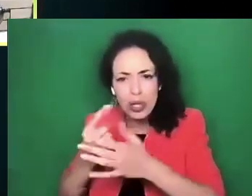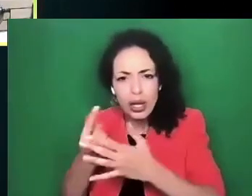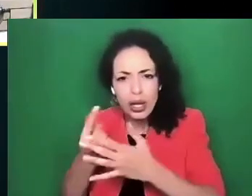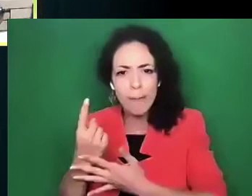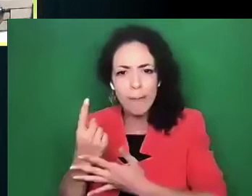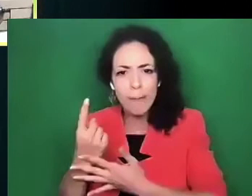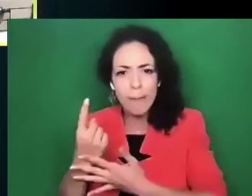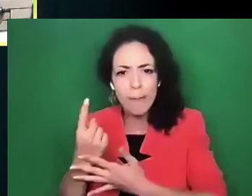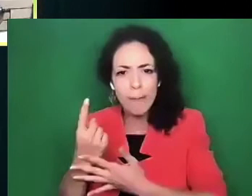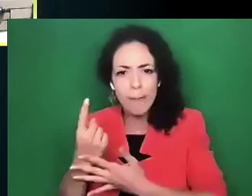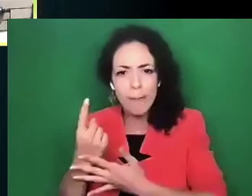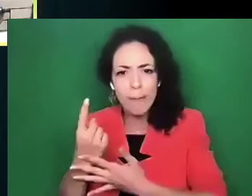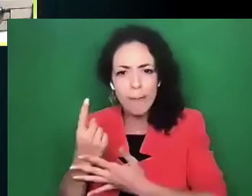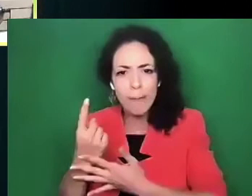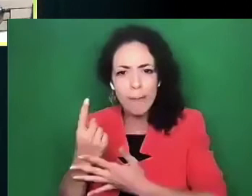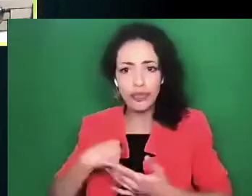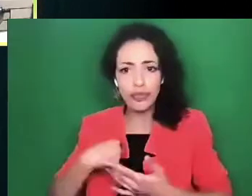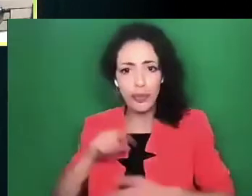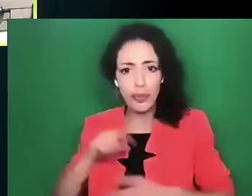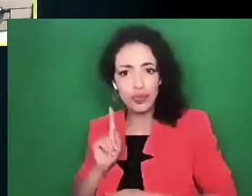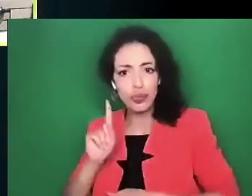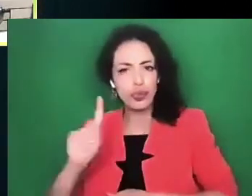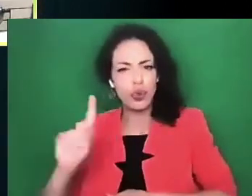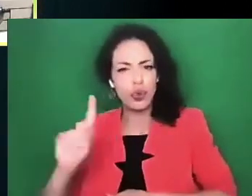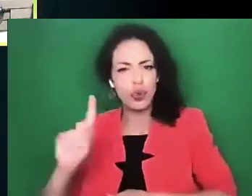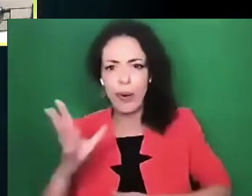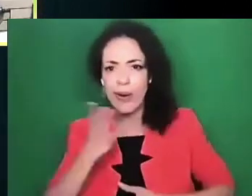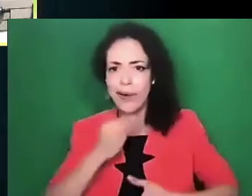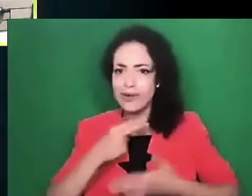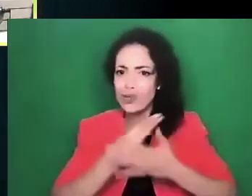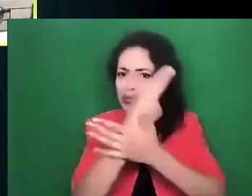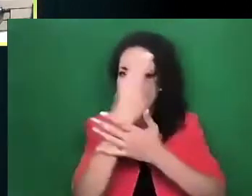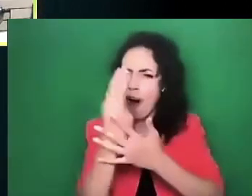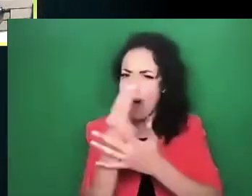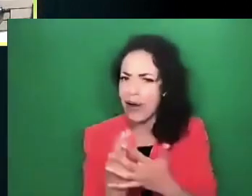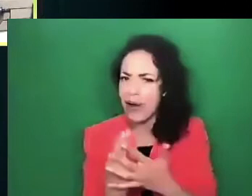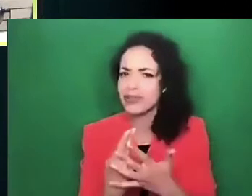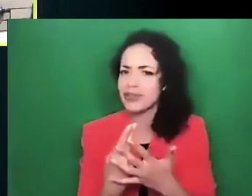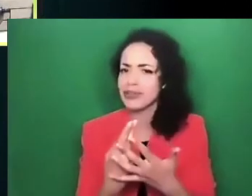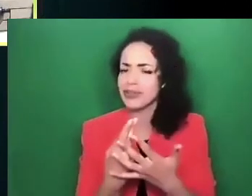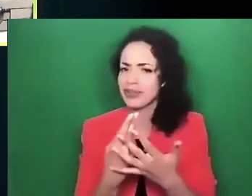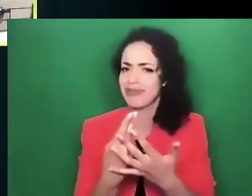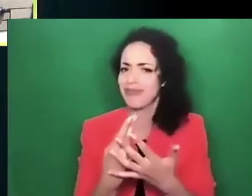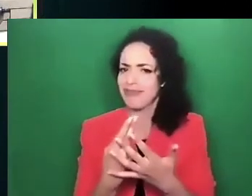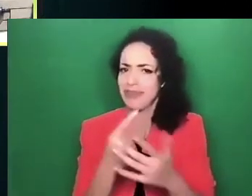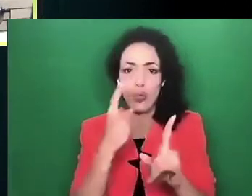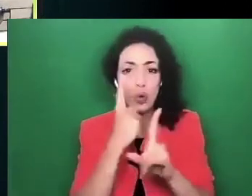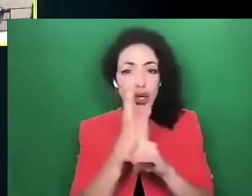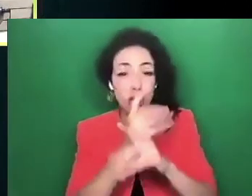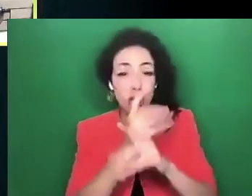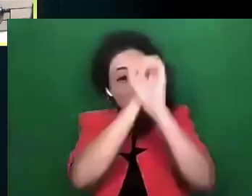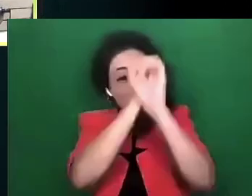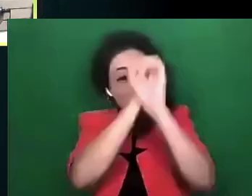going and using art and the idea of actually, you know, we speak about conceptual art. What's conceptual art? You know,